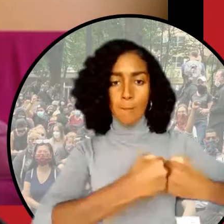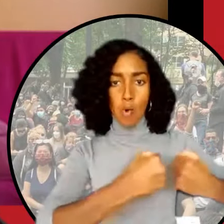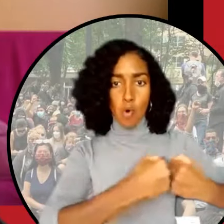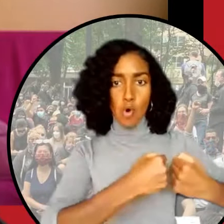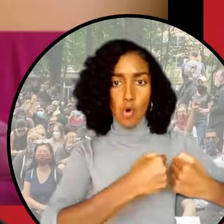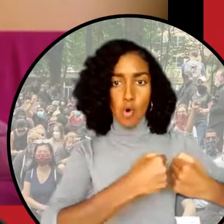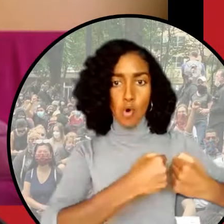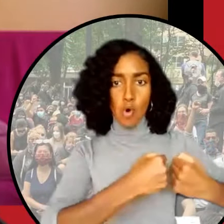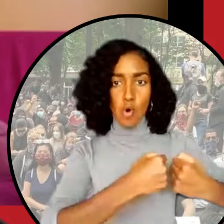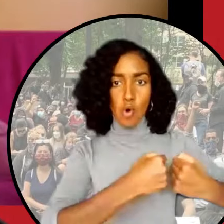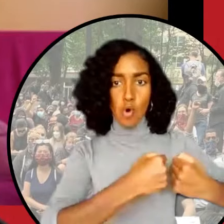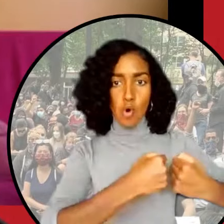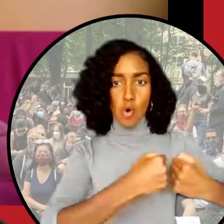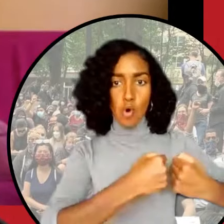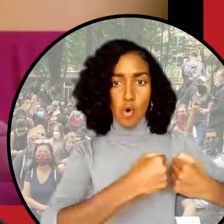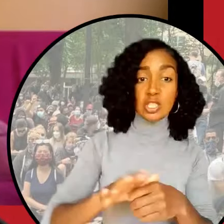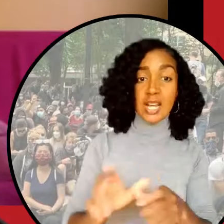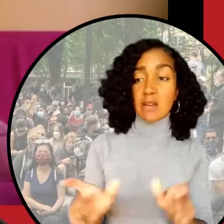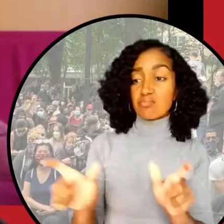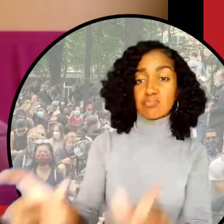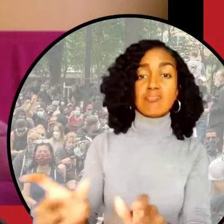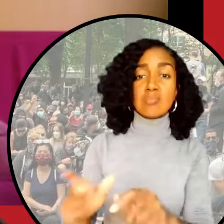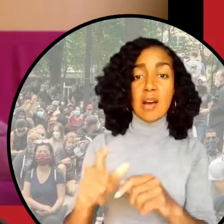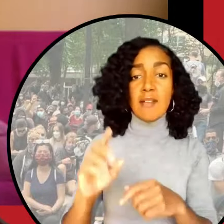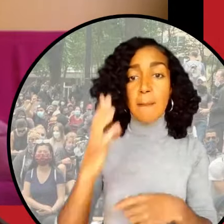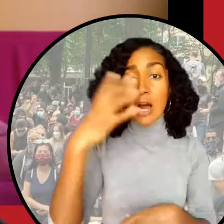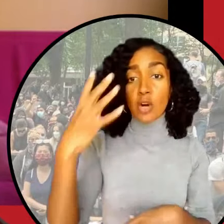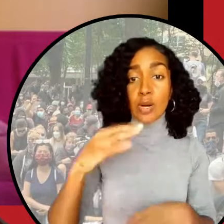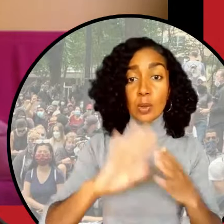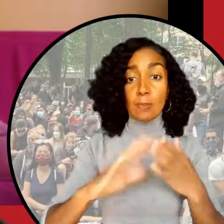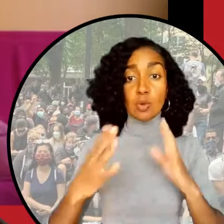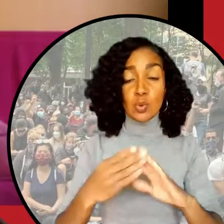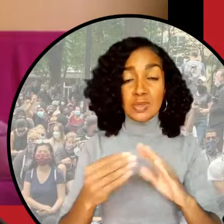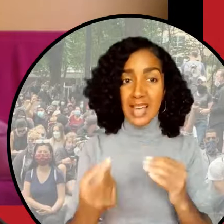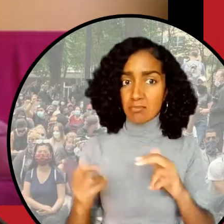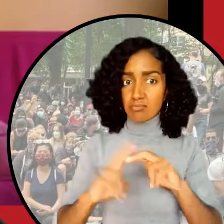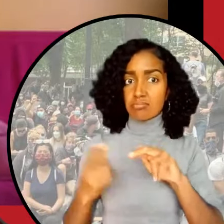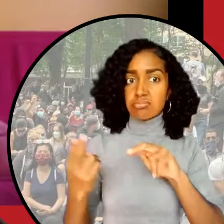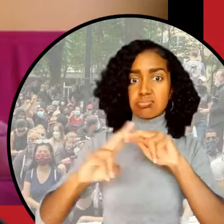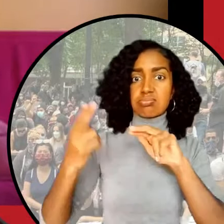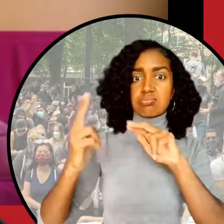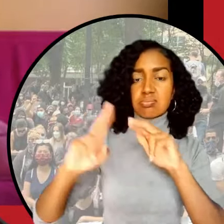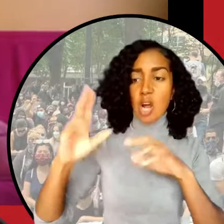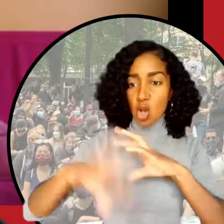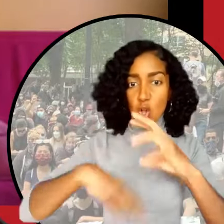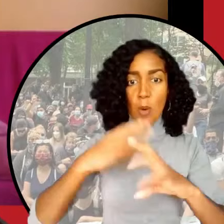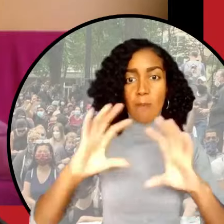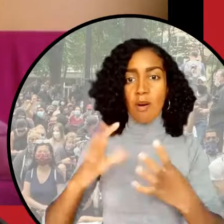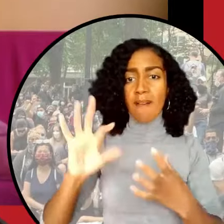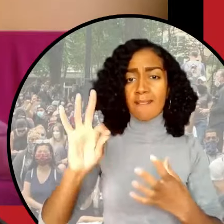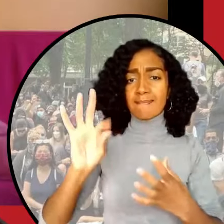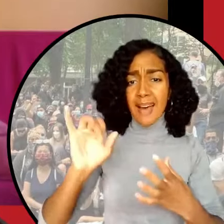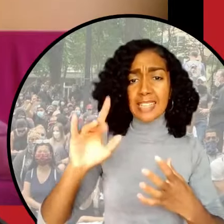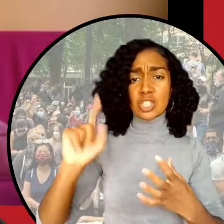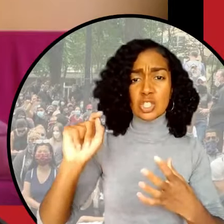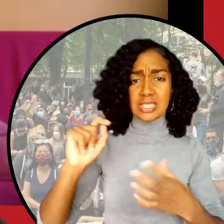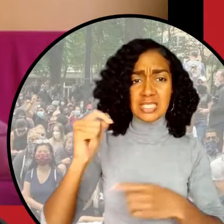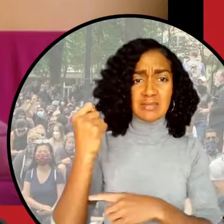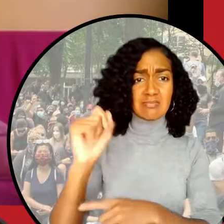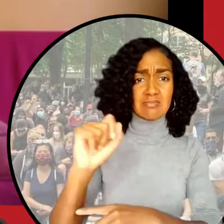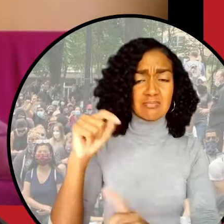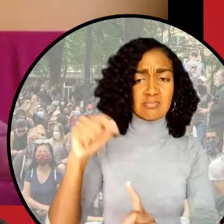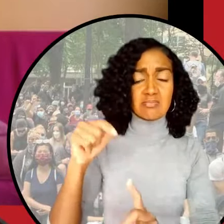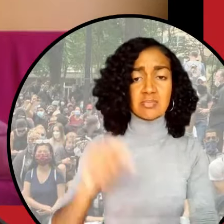communities, and a rise in a global fascist and authoritarian movement. In the U.S. and around the world, marginalized